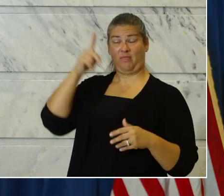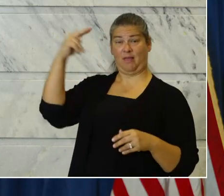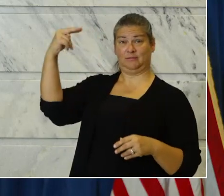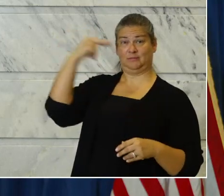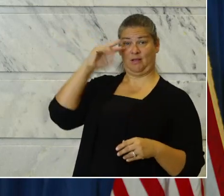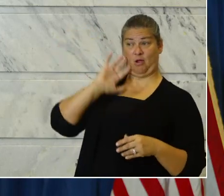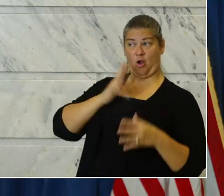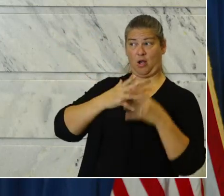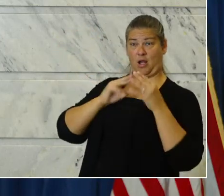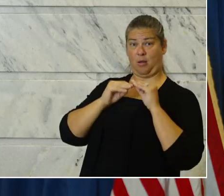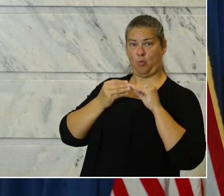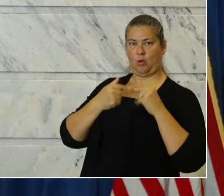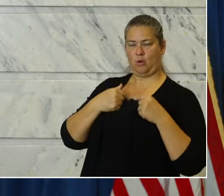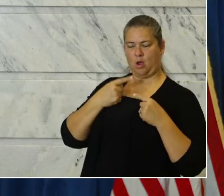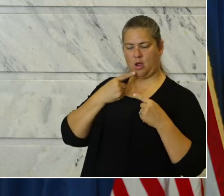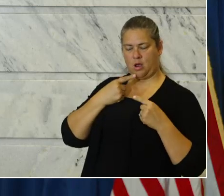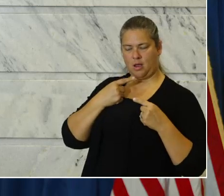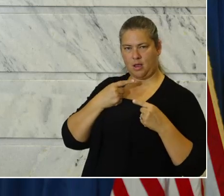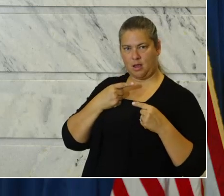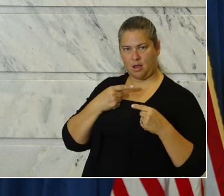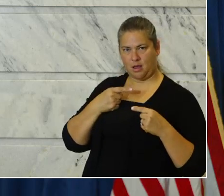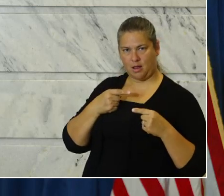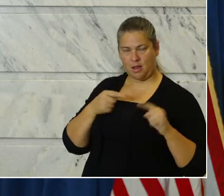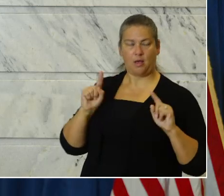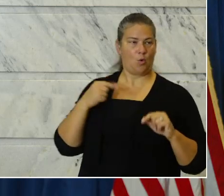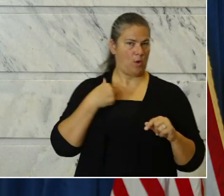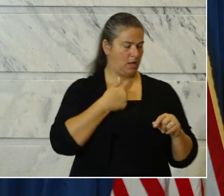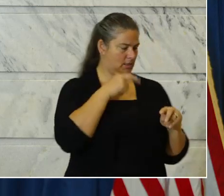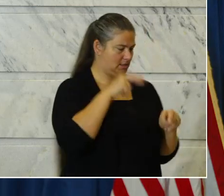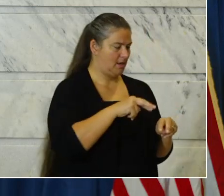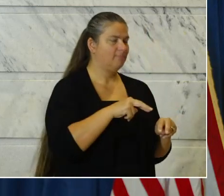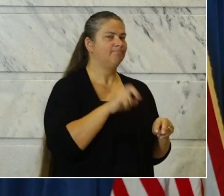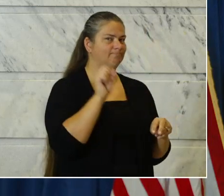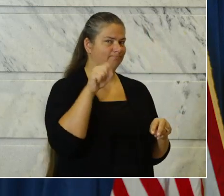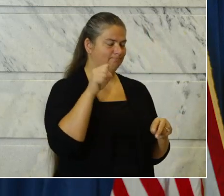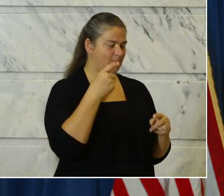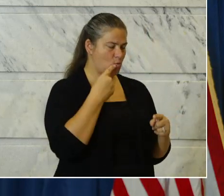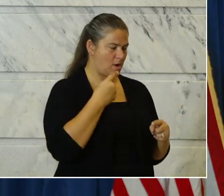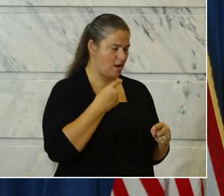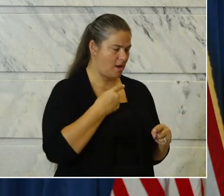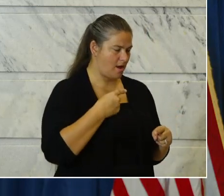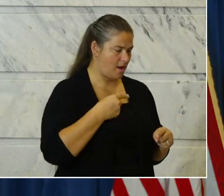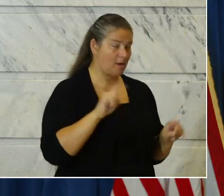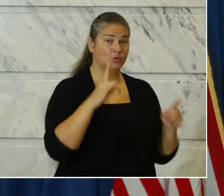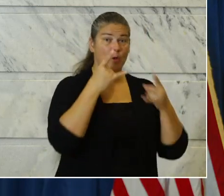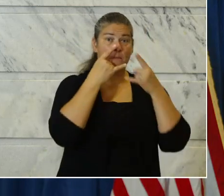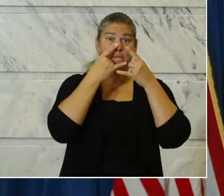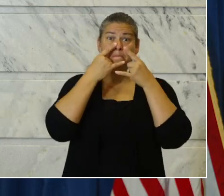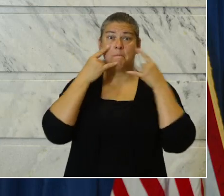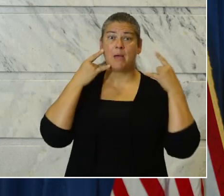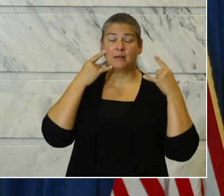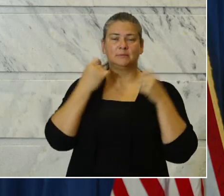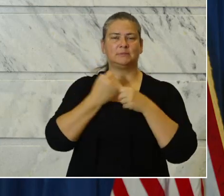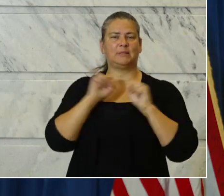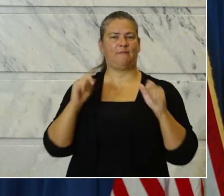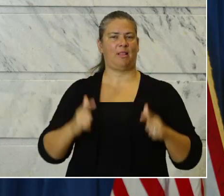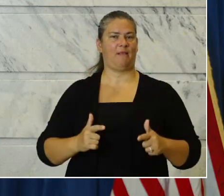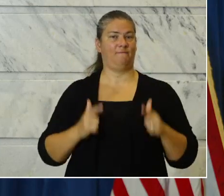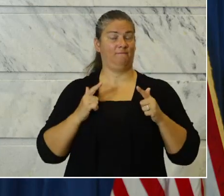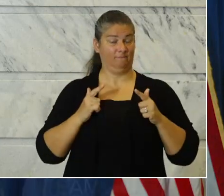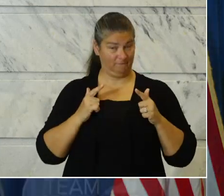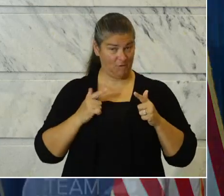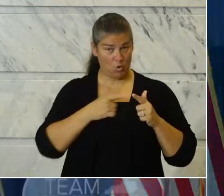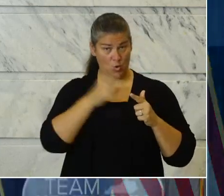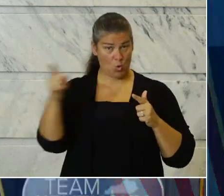see in our numbers that this is working. Wearing a mask saves lives. So are you willing to go through a little discomfort to